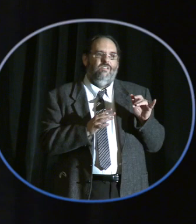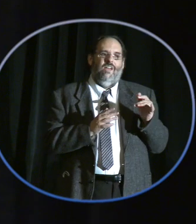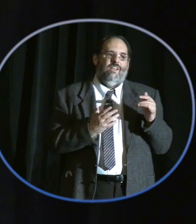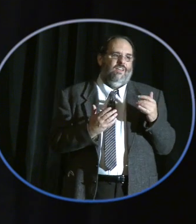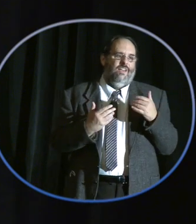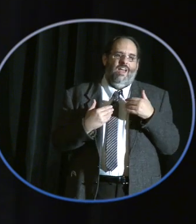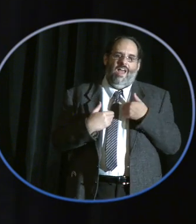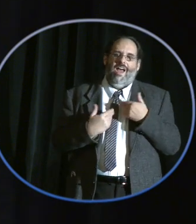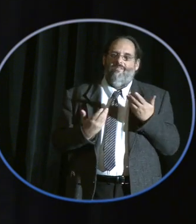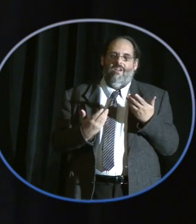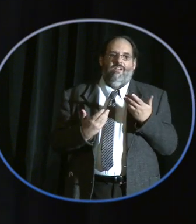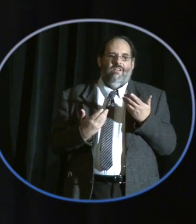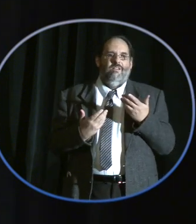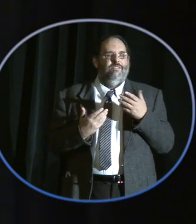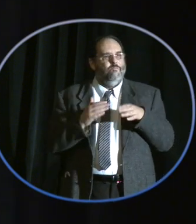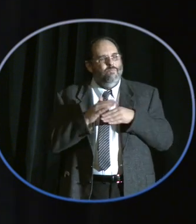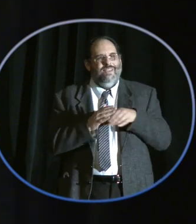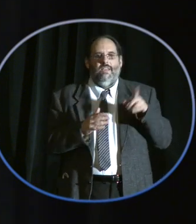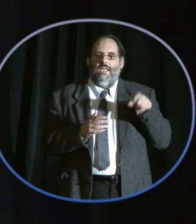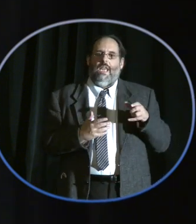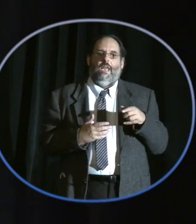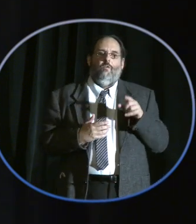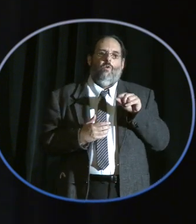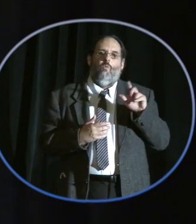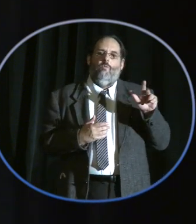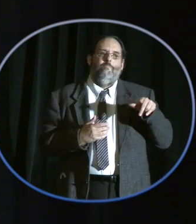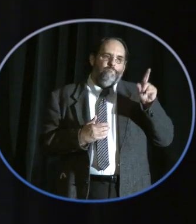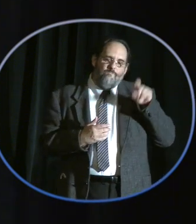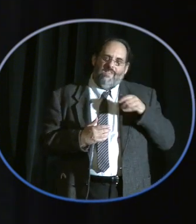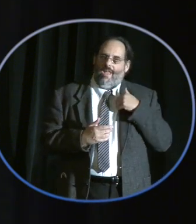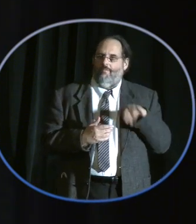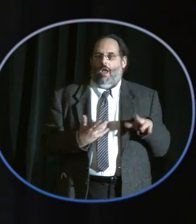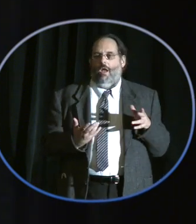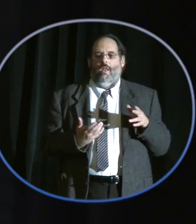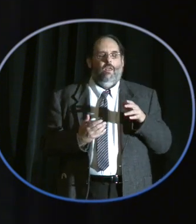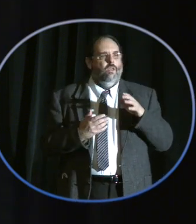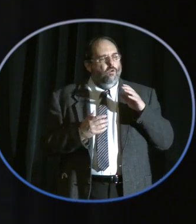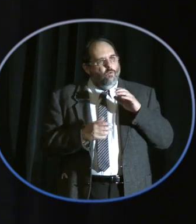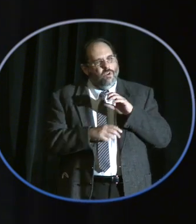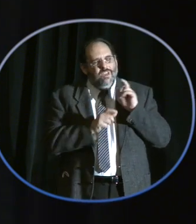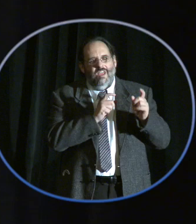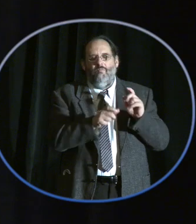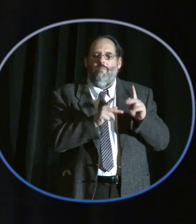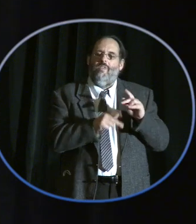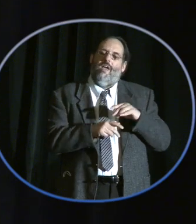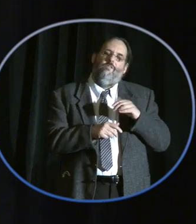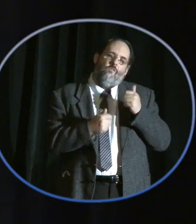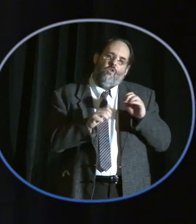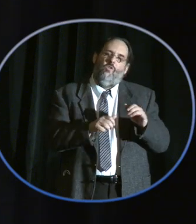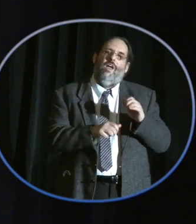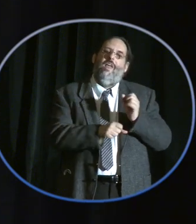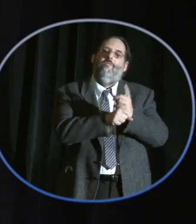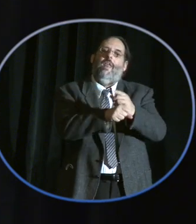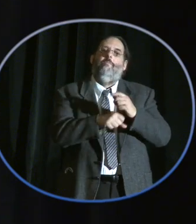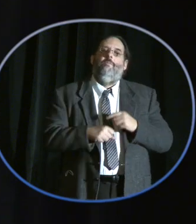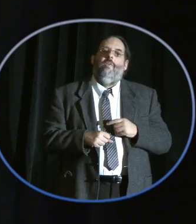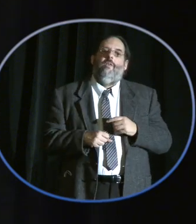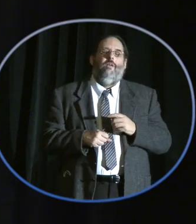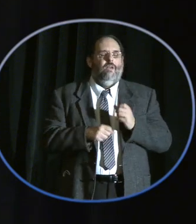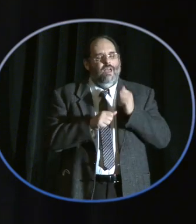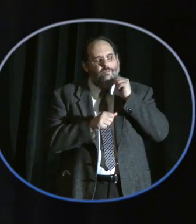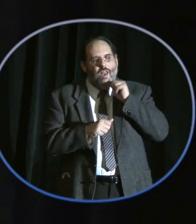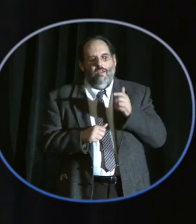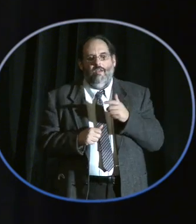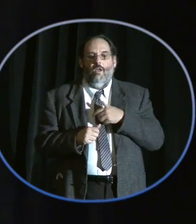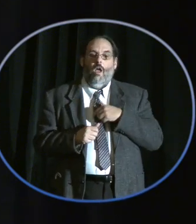in 2023. You have to have it, and we're going to continue that work each and every day. The fund is a testament, really, to our